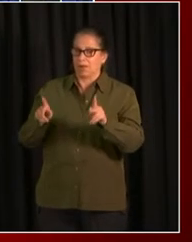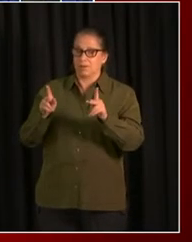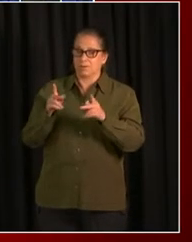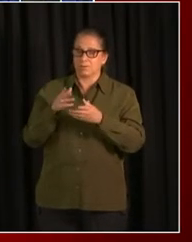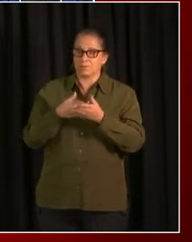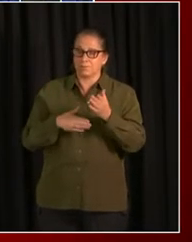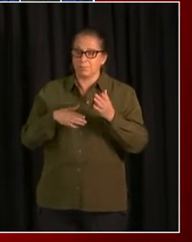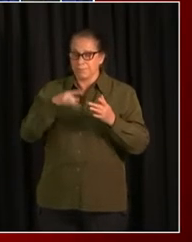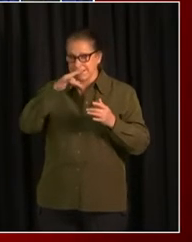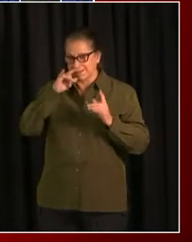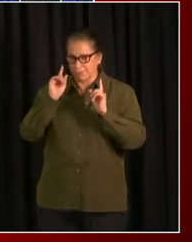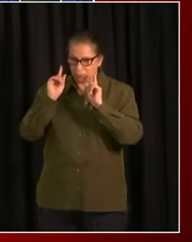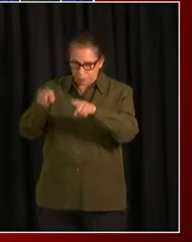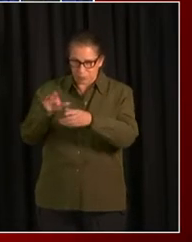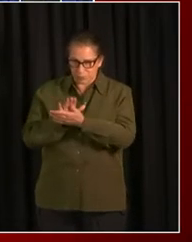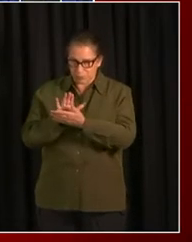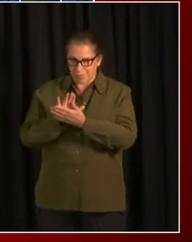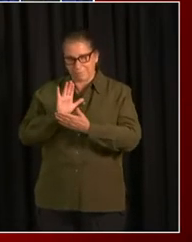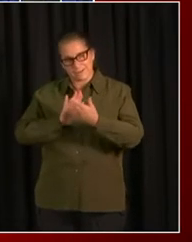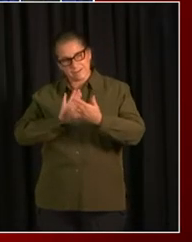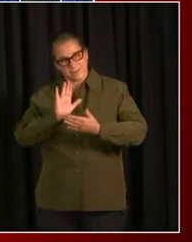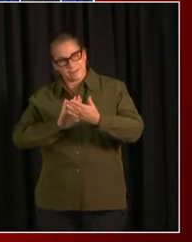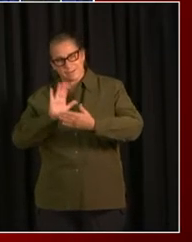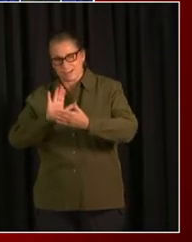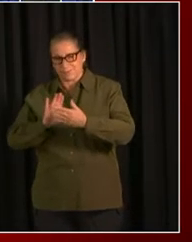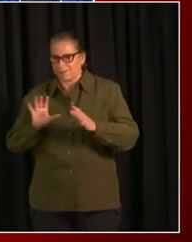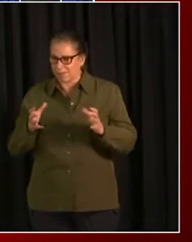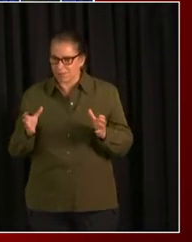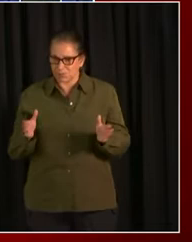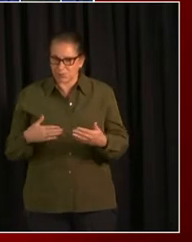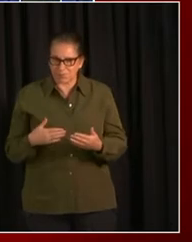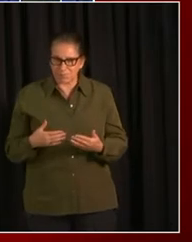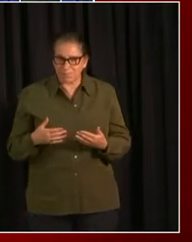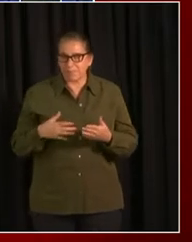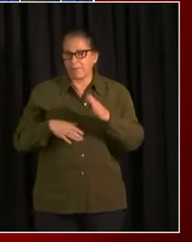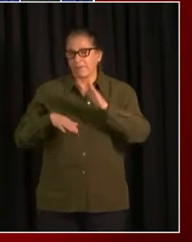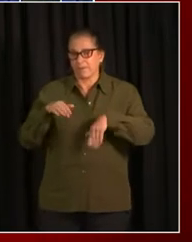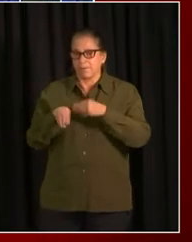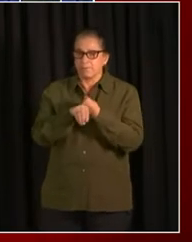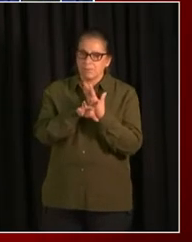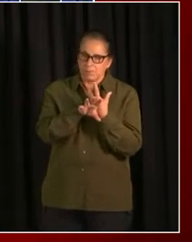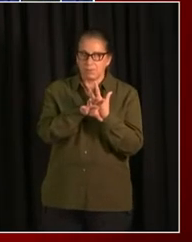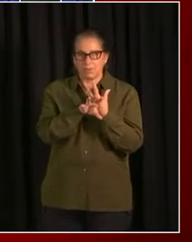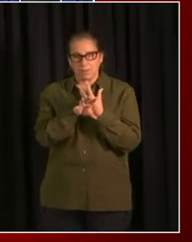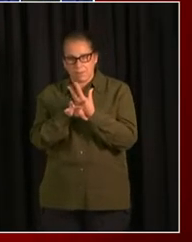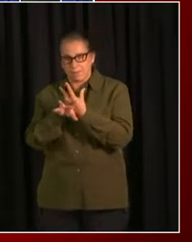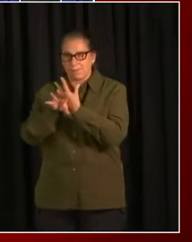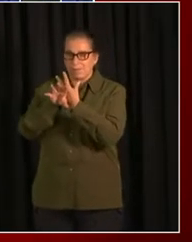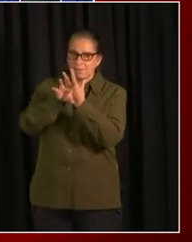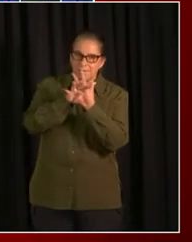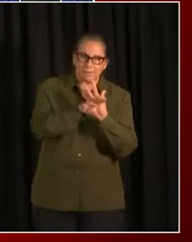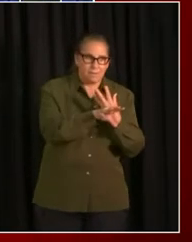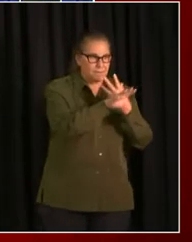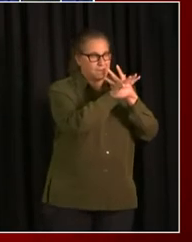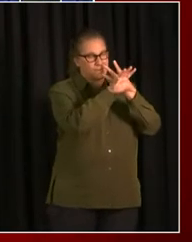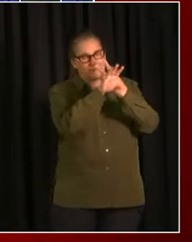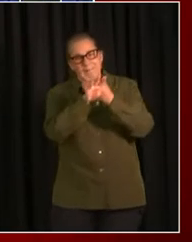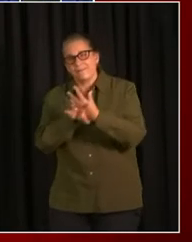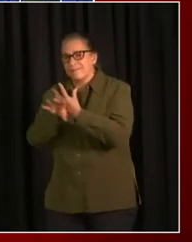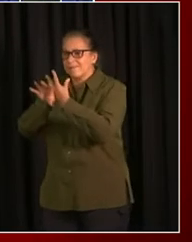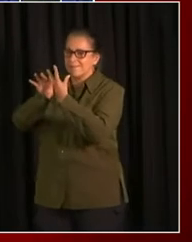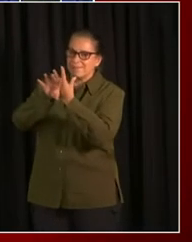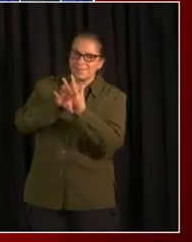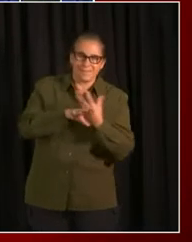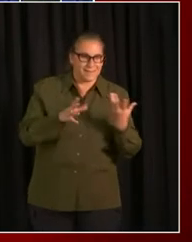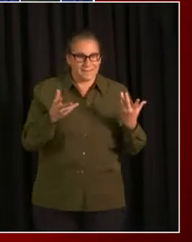in-person experience to supplement some of the virtual learning in advance of November 9th. We are working closely